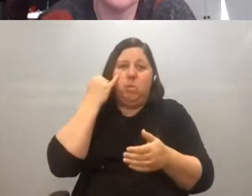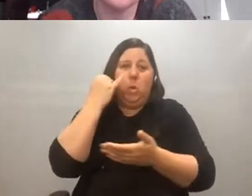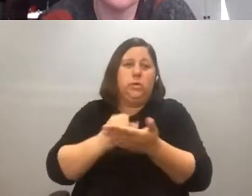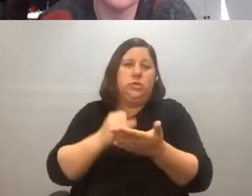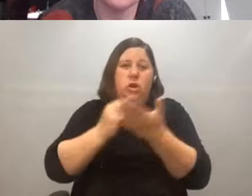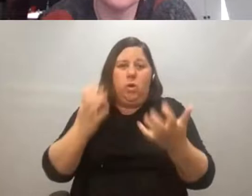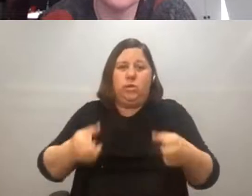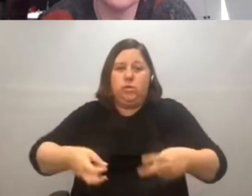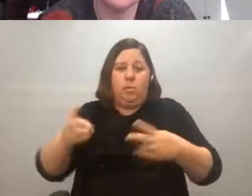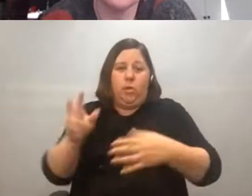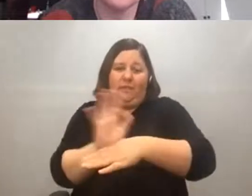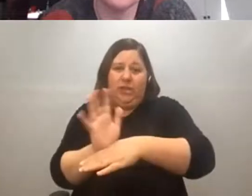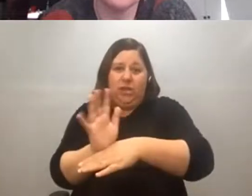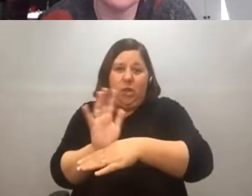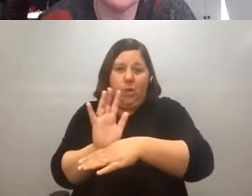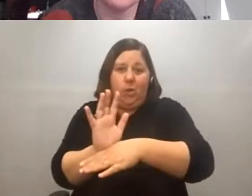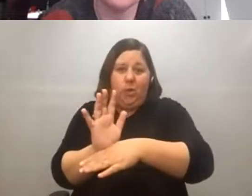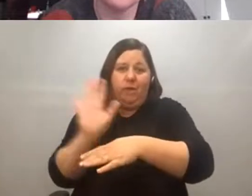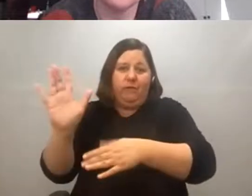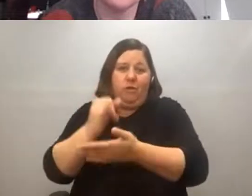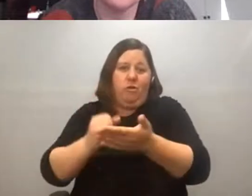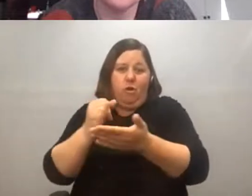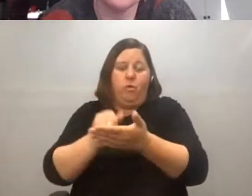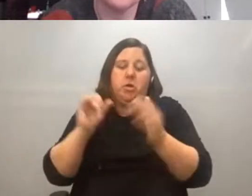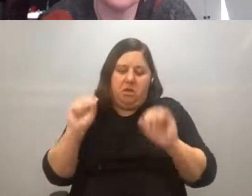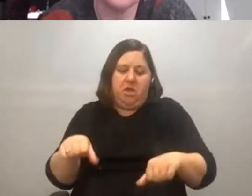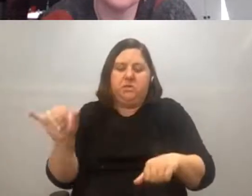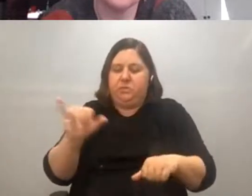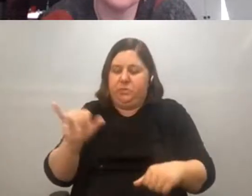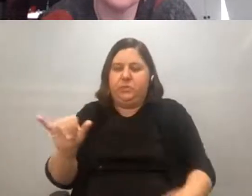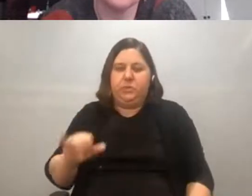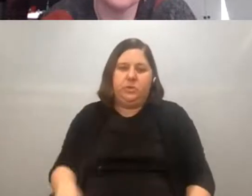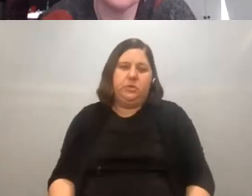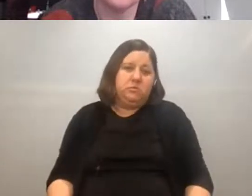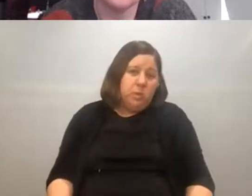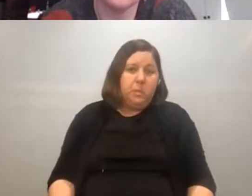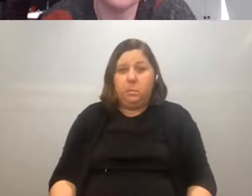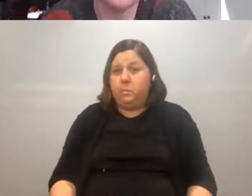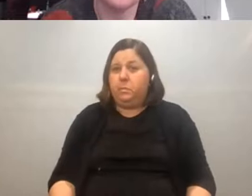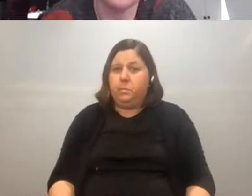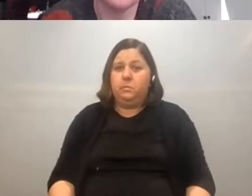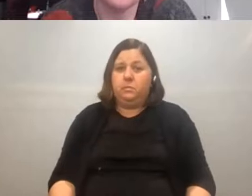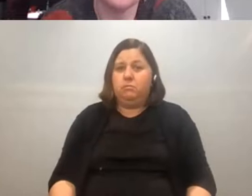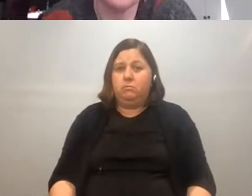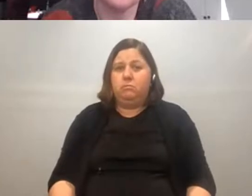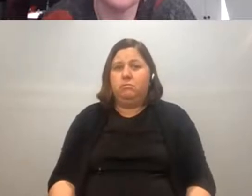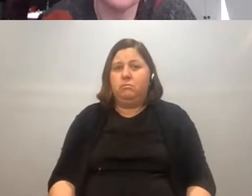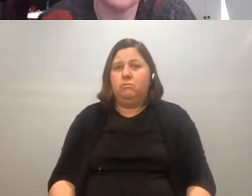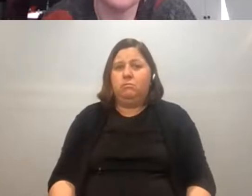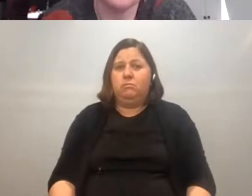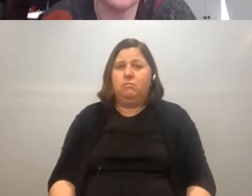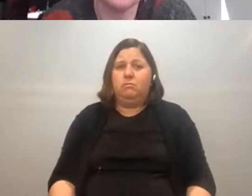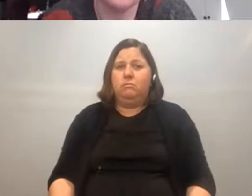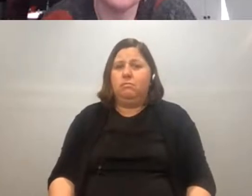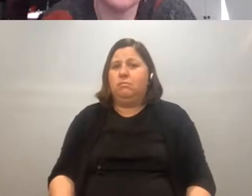upload a video of the artwork they can do that as well um so yeah but i ideally i would say